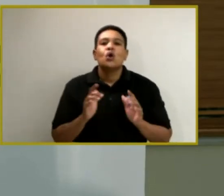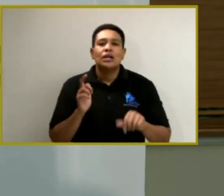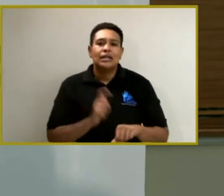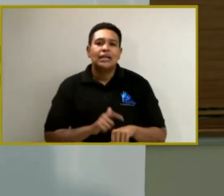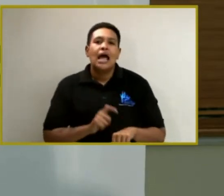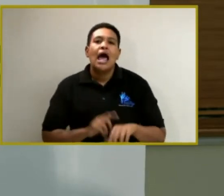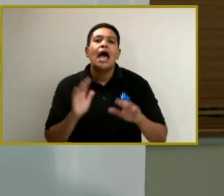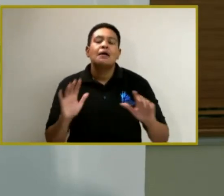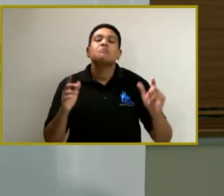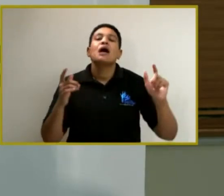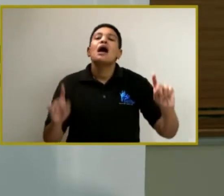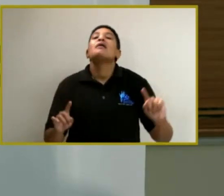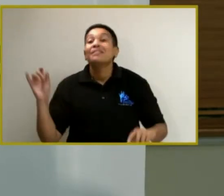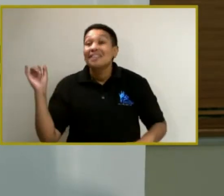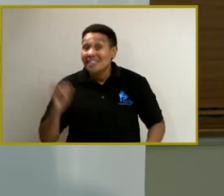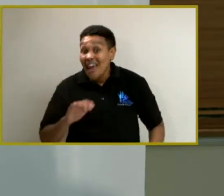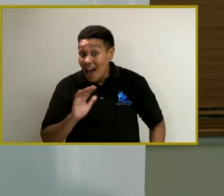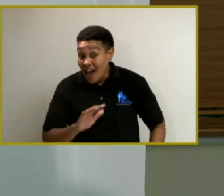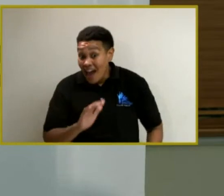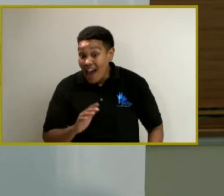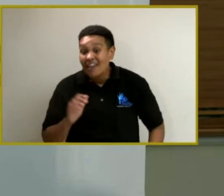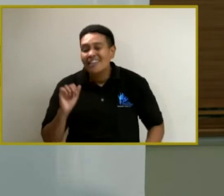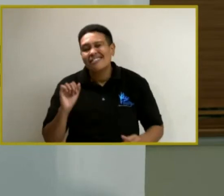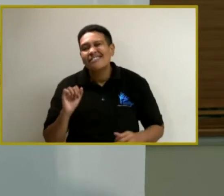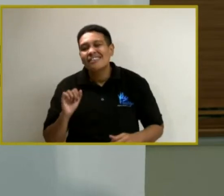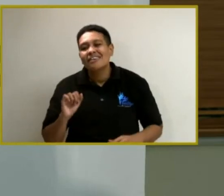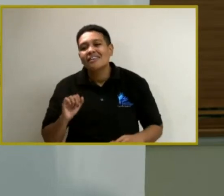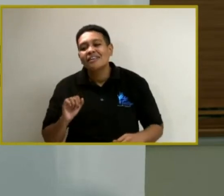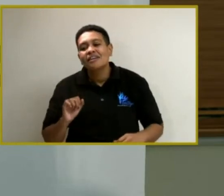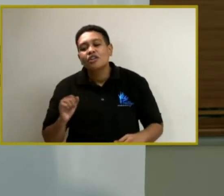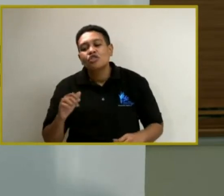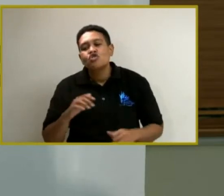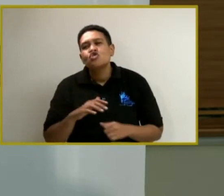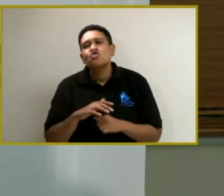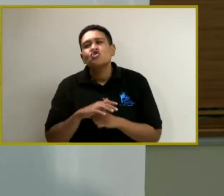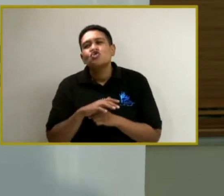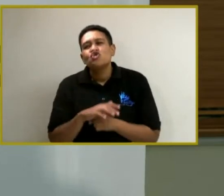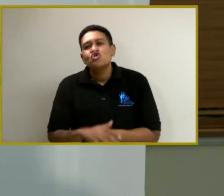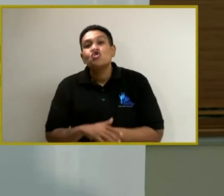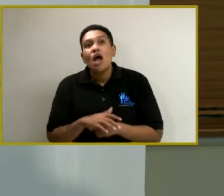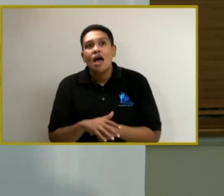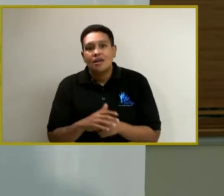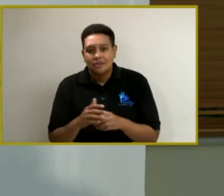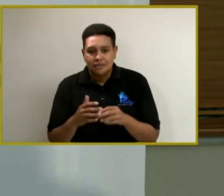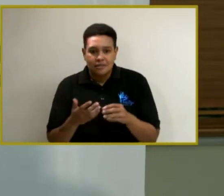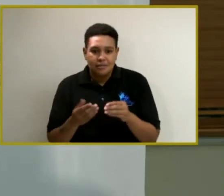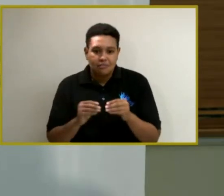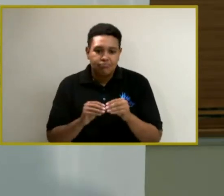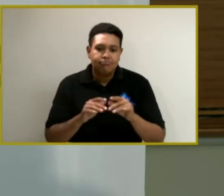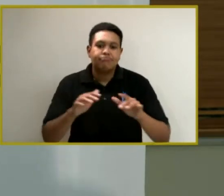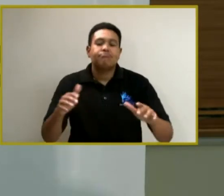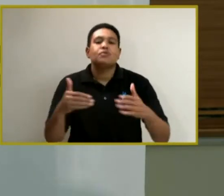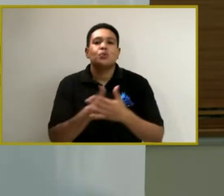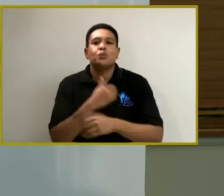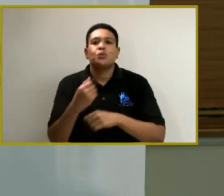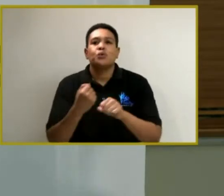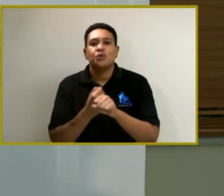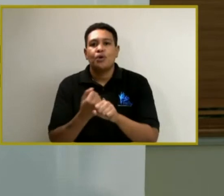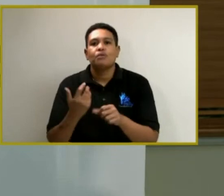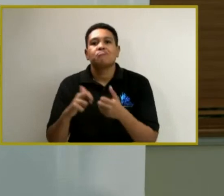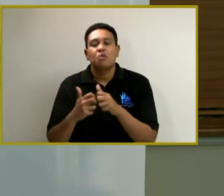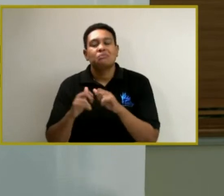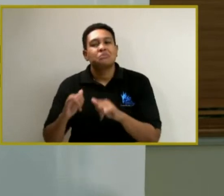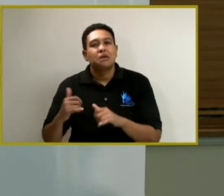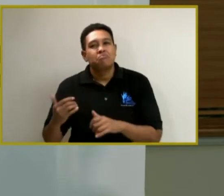period, and that kind of stretches across into the new year. We also tend to